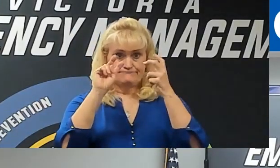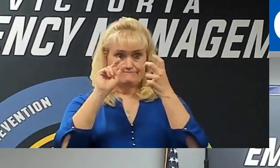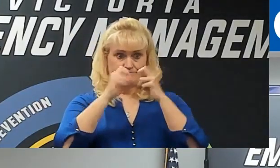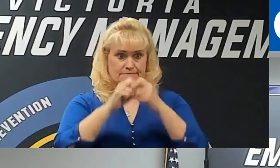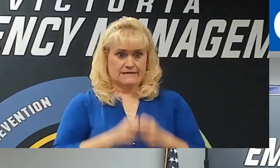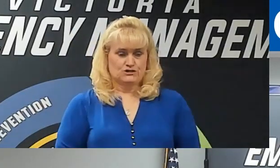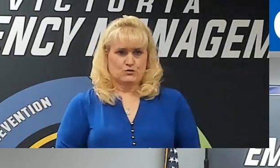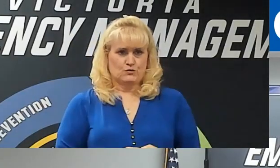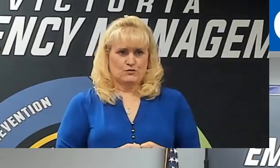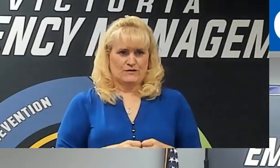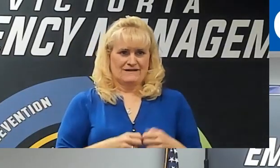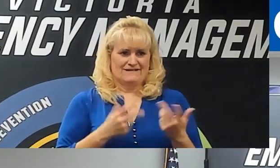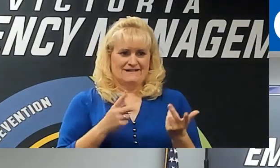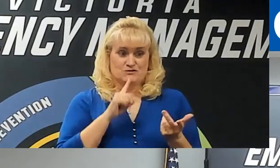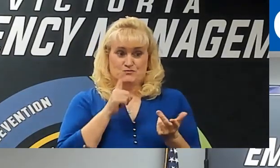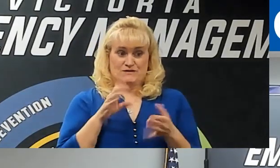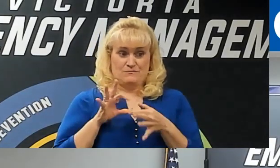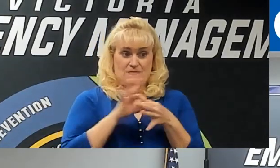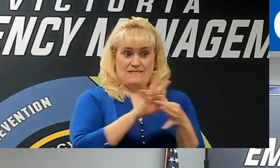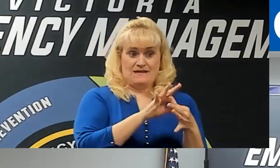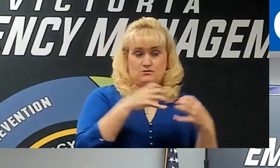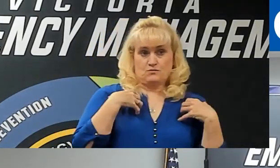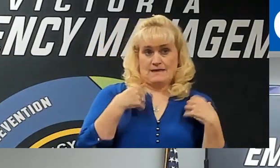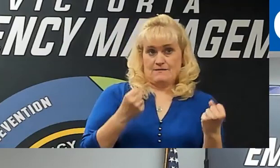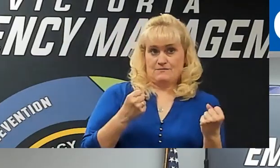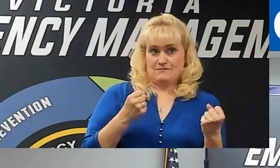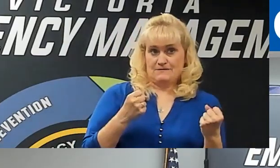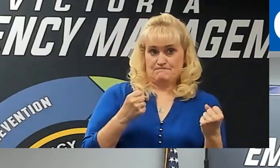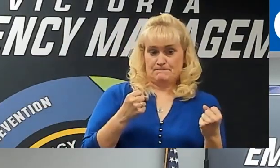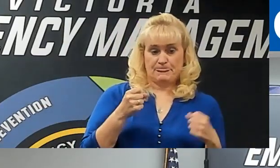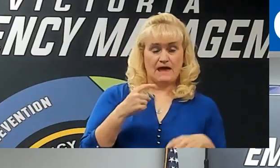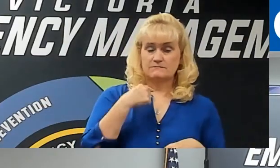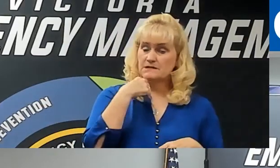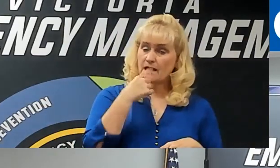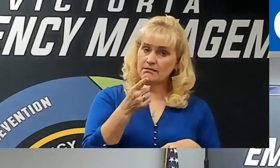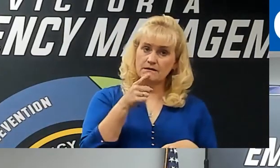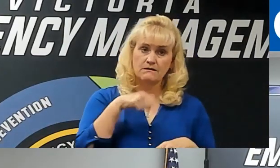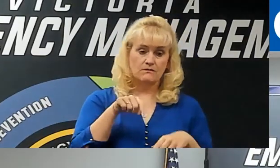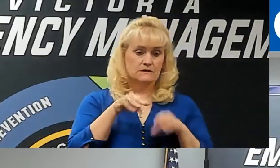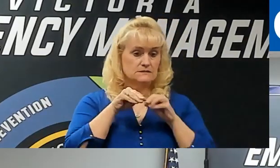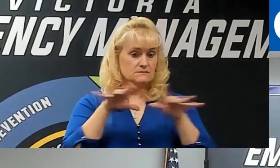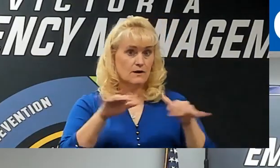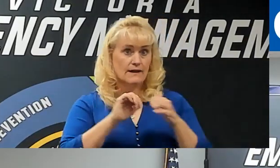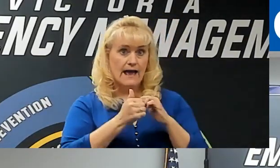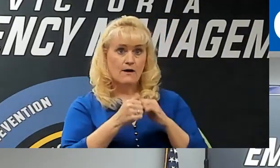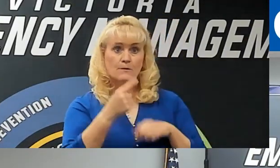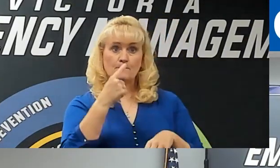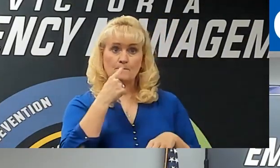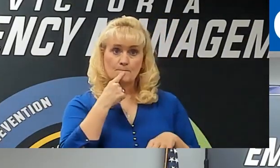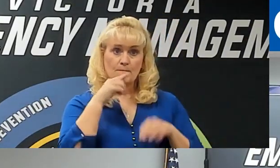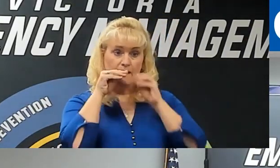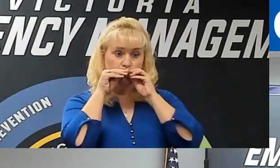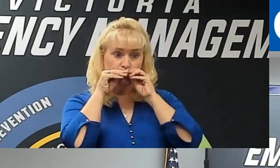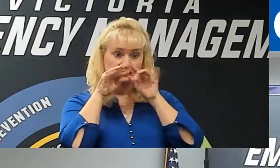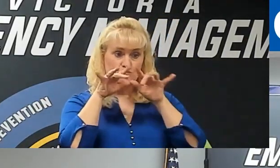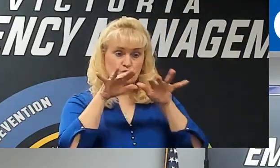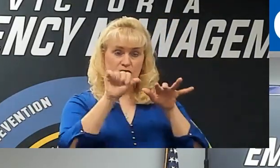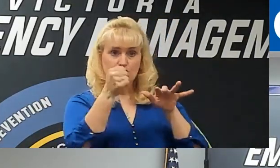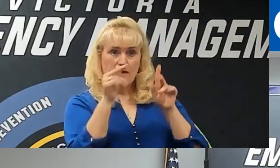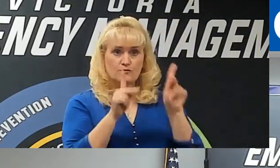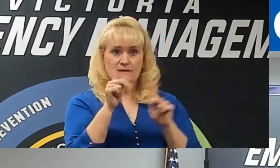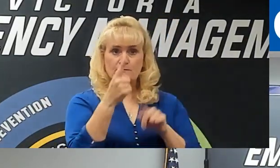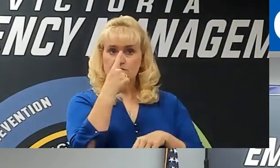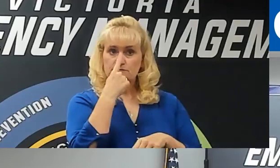and it has to do with health. And I'm telling you that this is spread from your mouth to other people's nasopharynx.